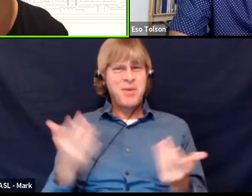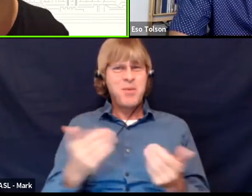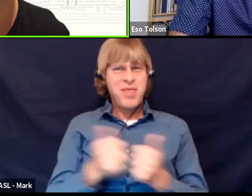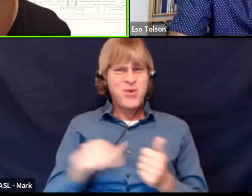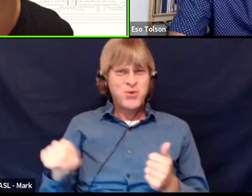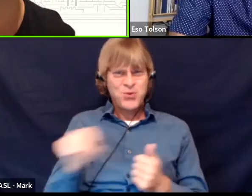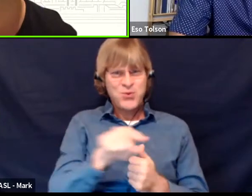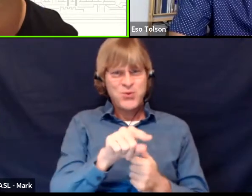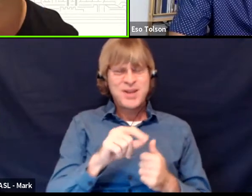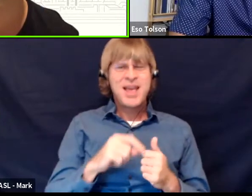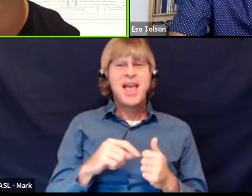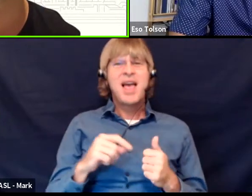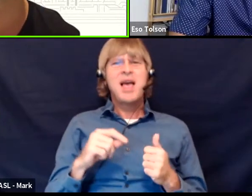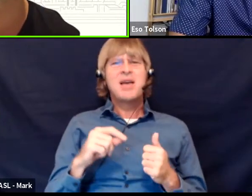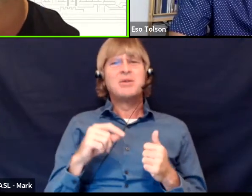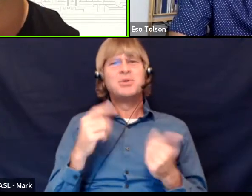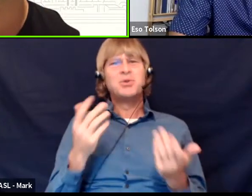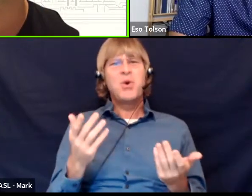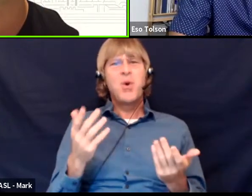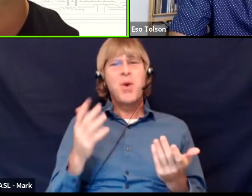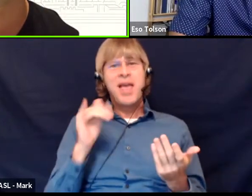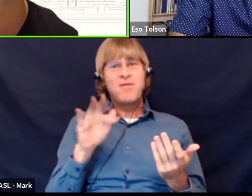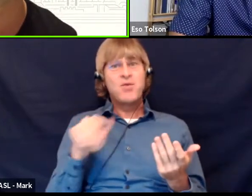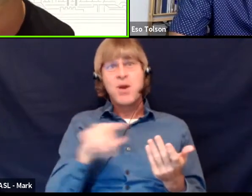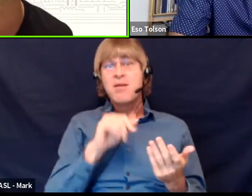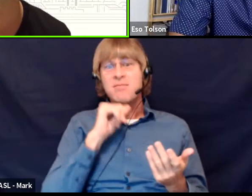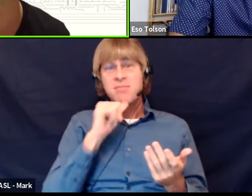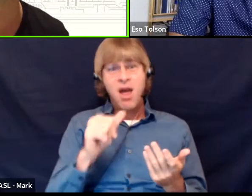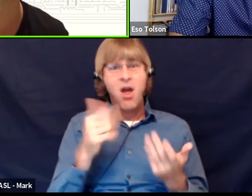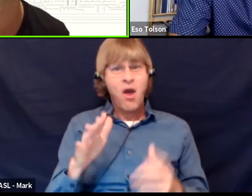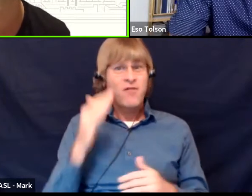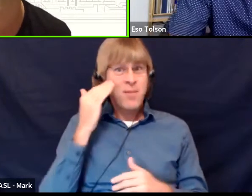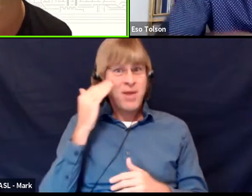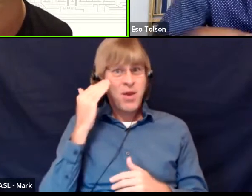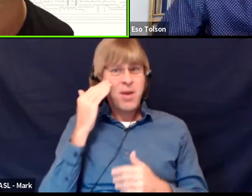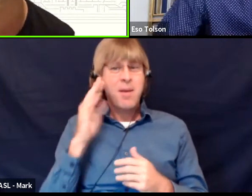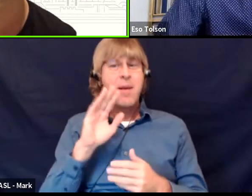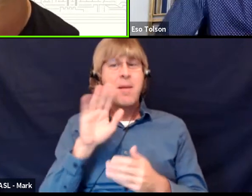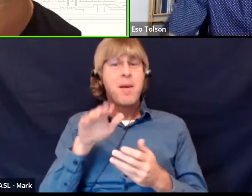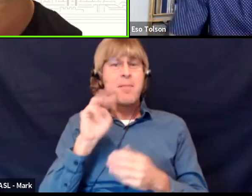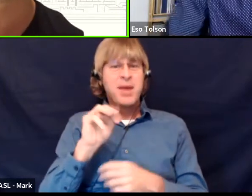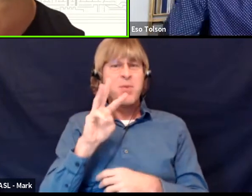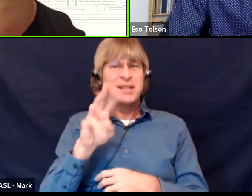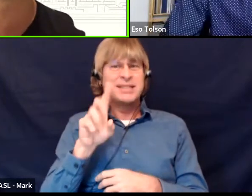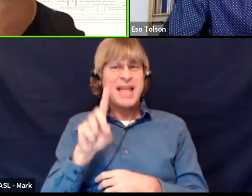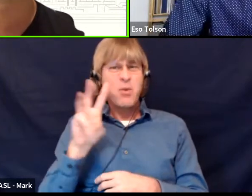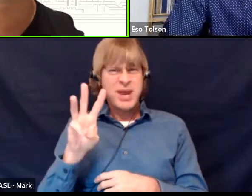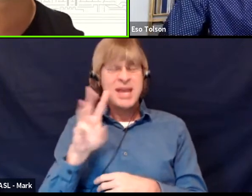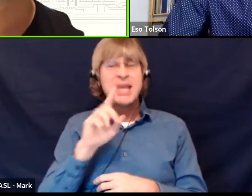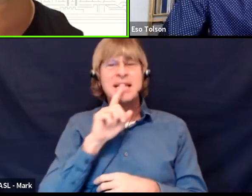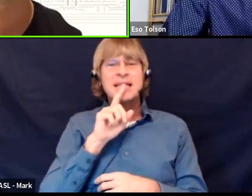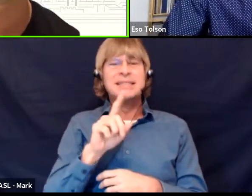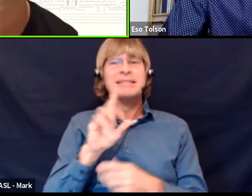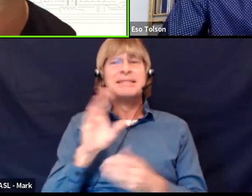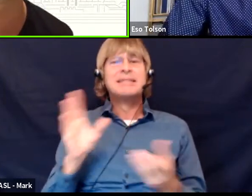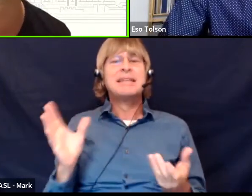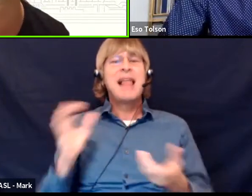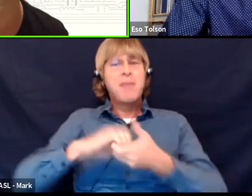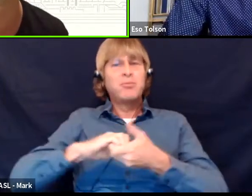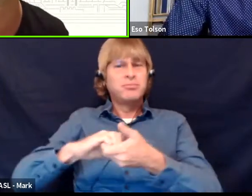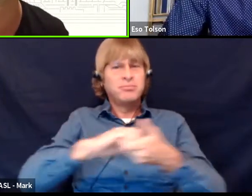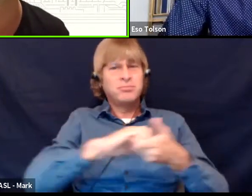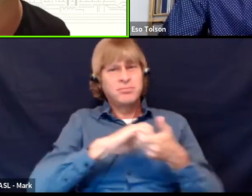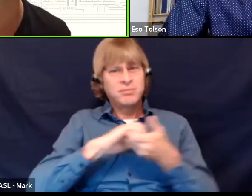you all. If you're not already familiar, Midwest Design Week is a collaboration